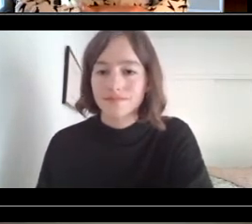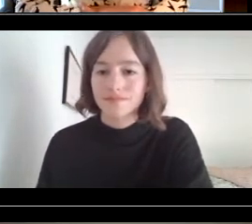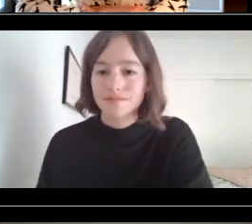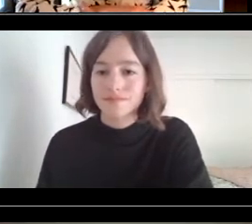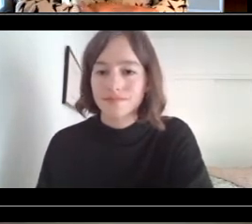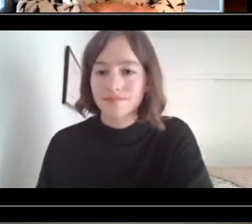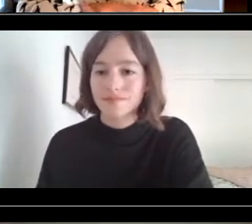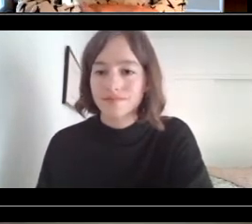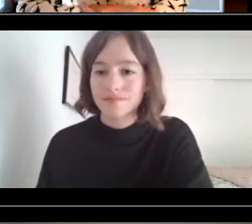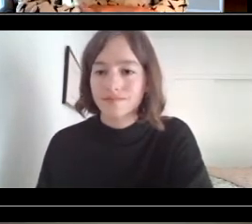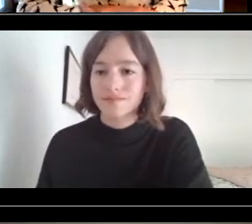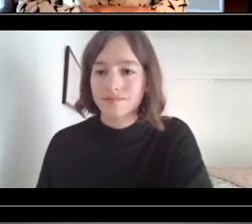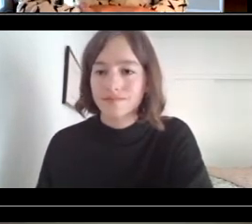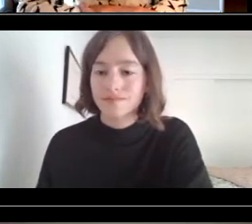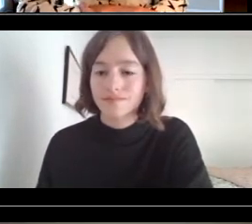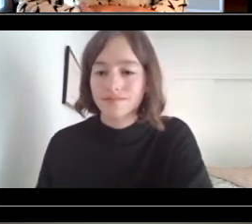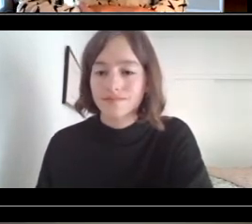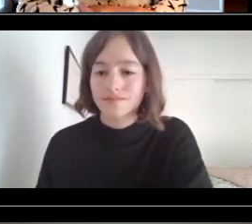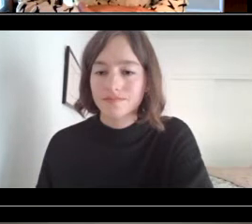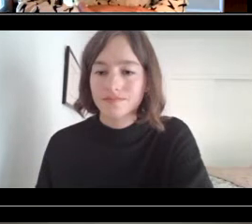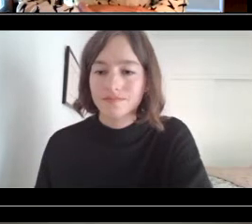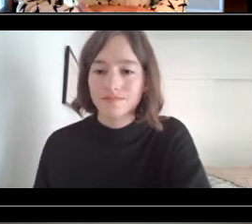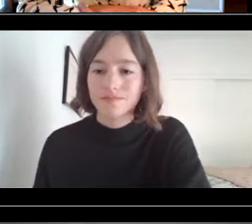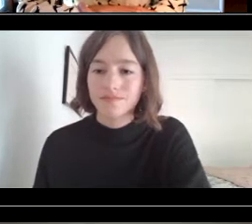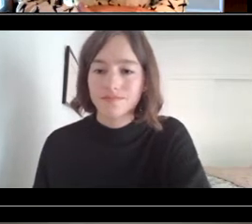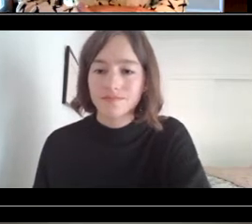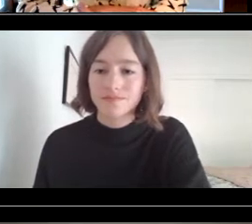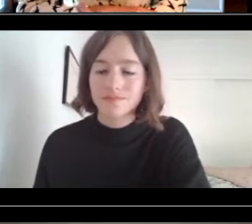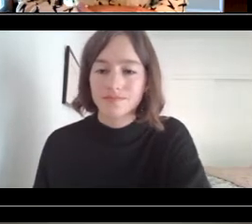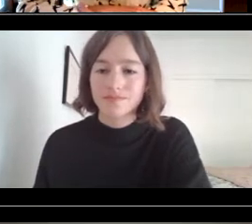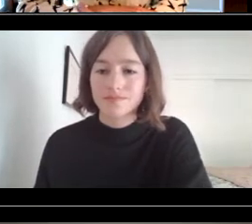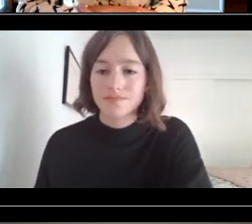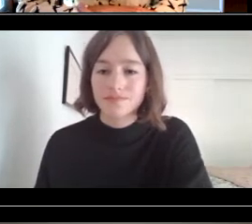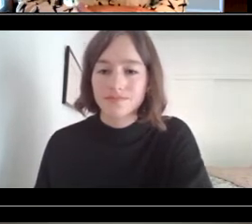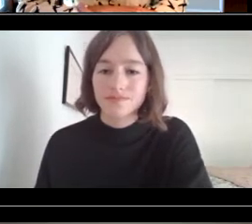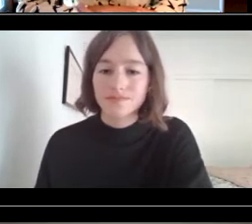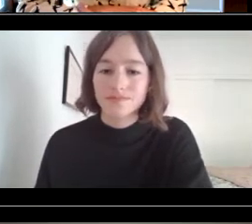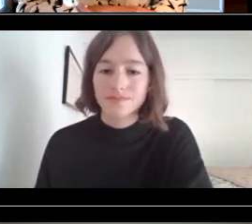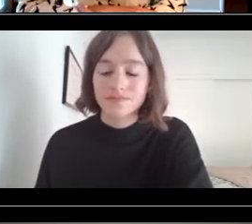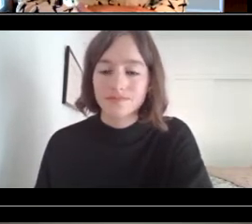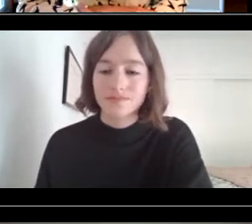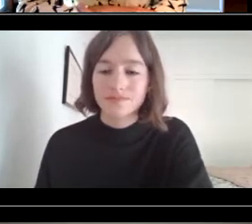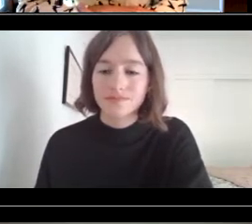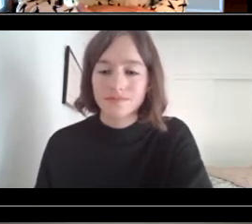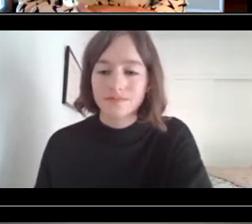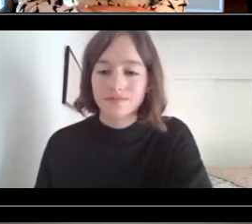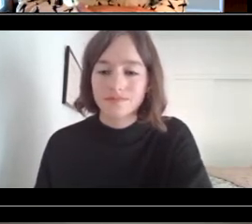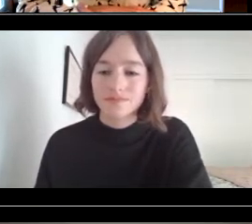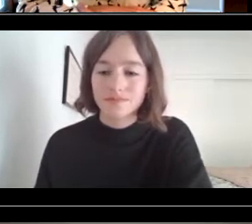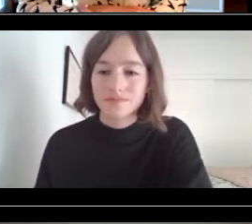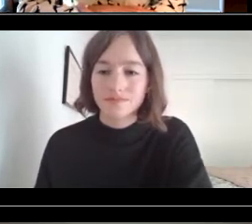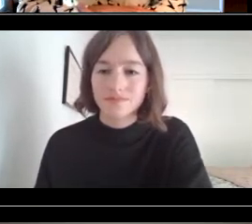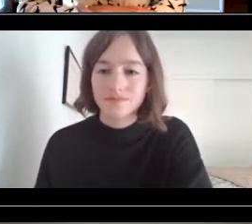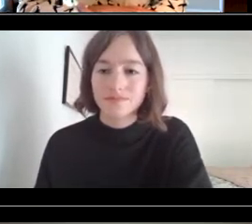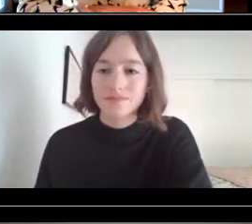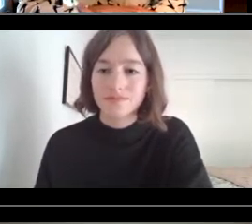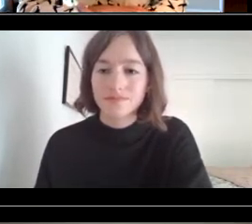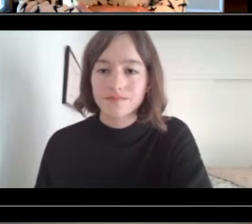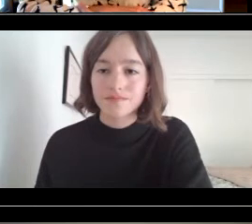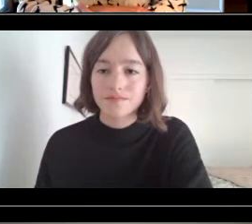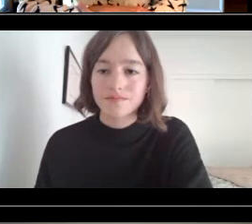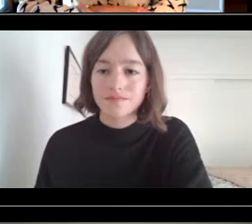to mend the relationships, and hopefully to find some solutions that will help mitigate, the many